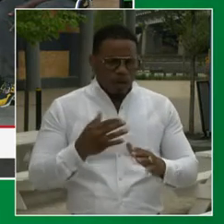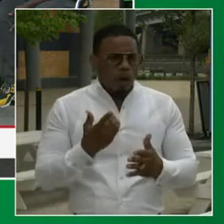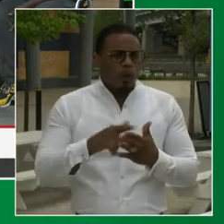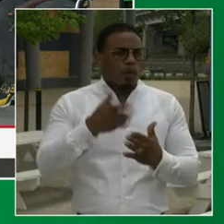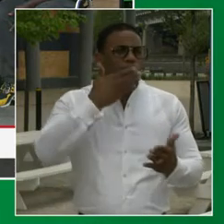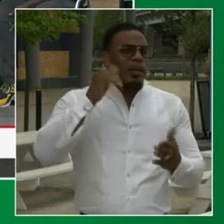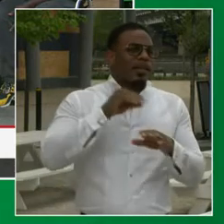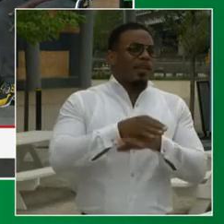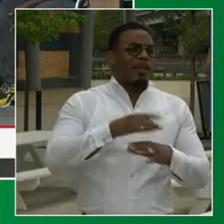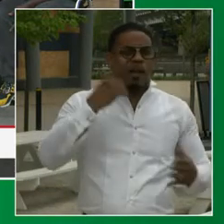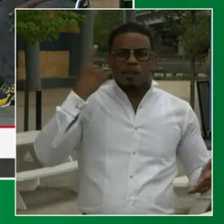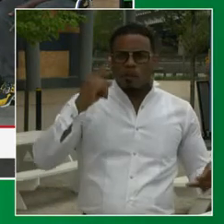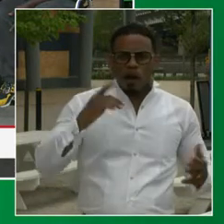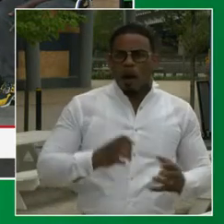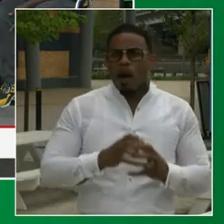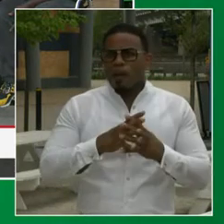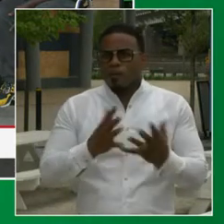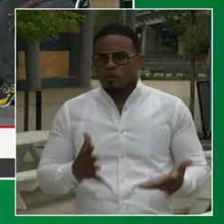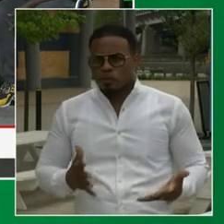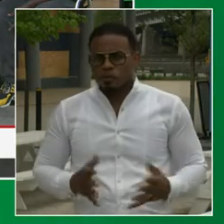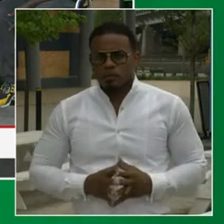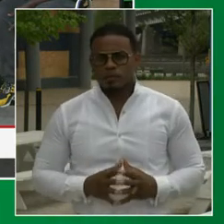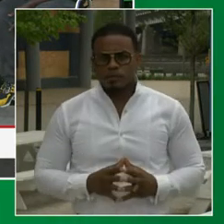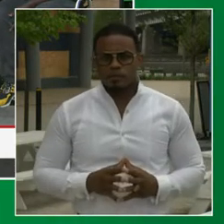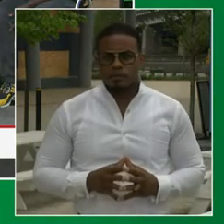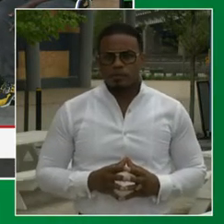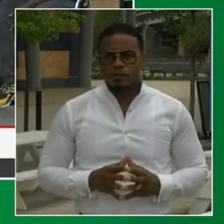What's your best advice for entrepreneurs as they start?